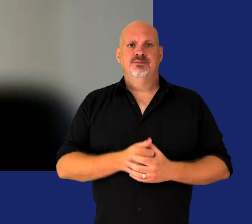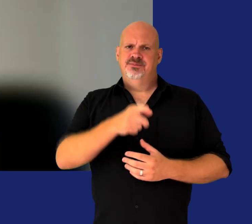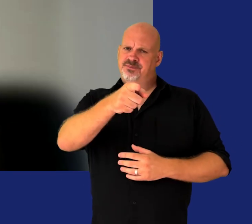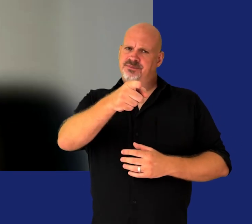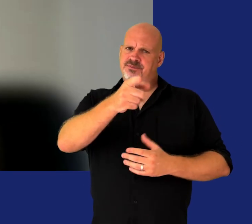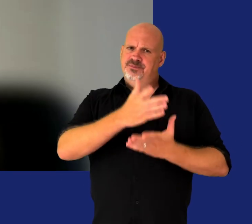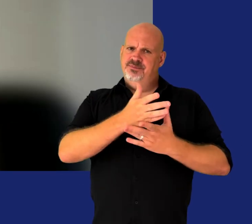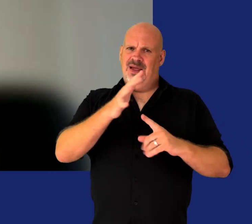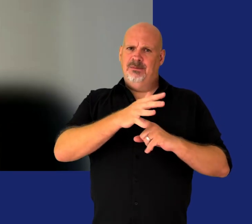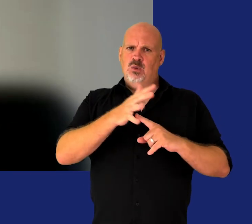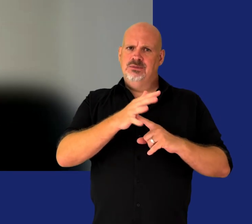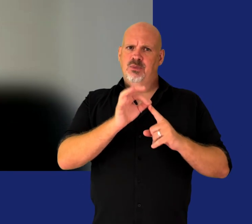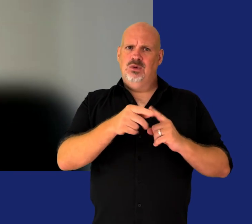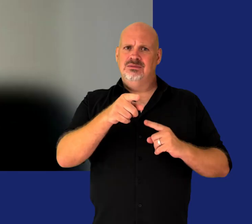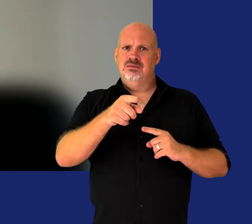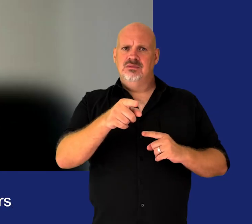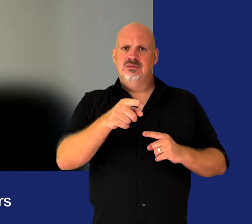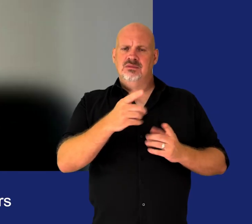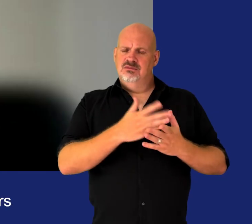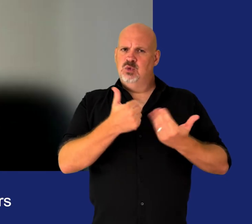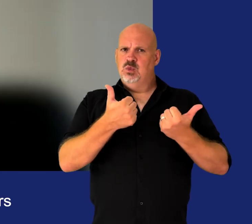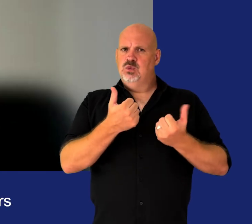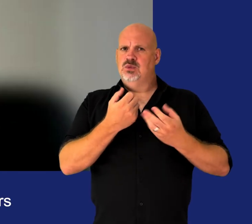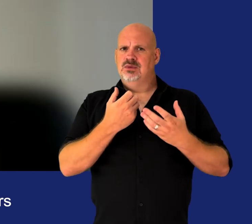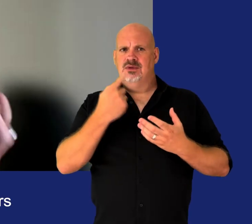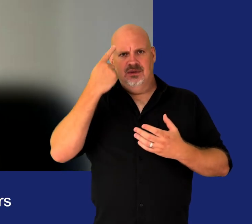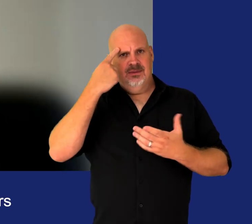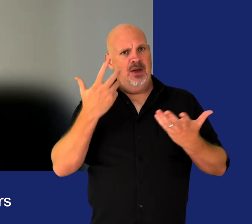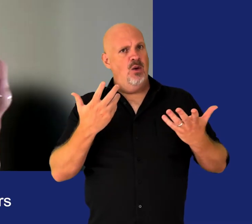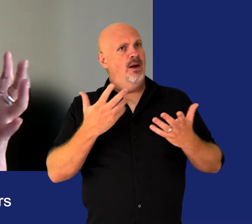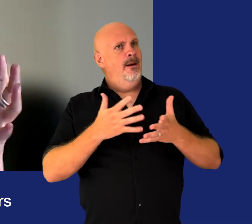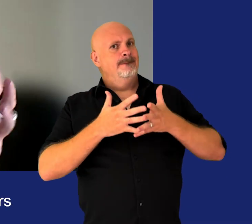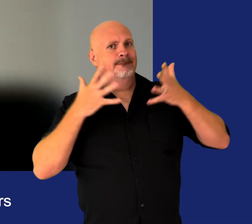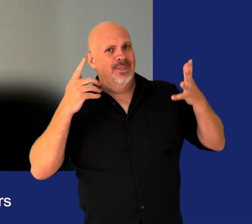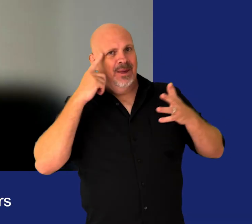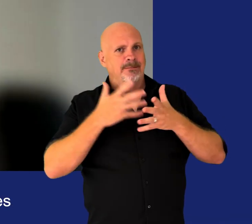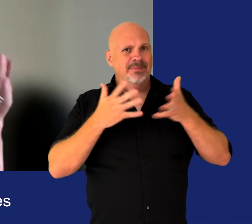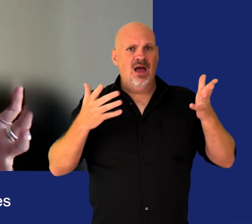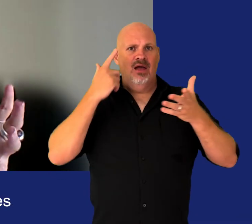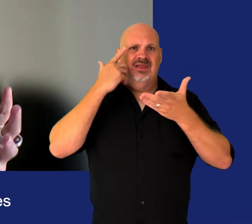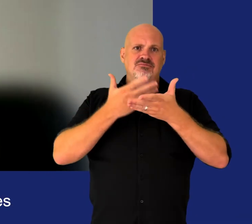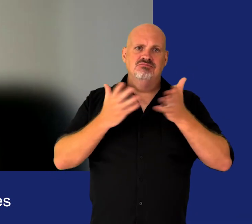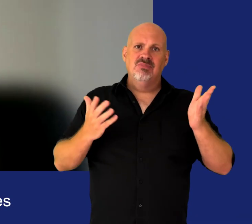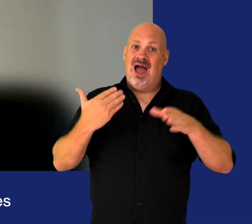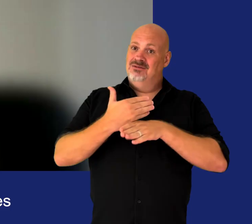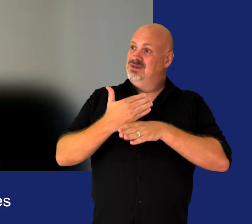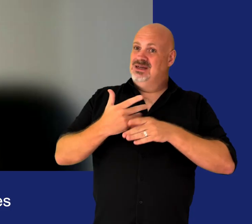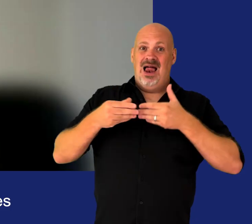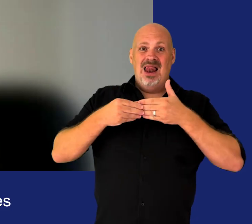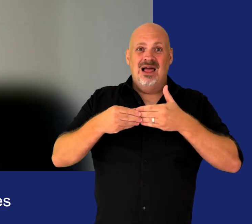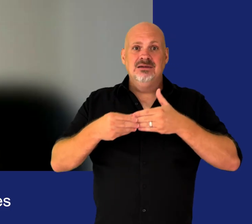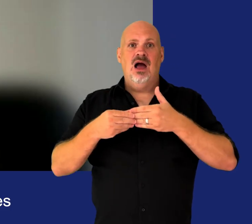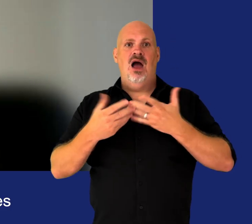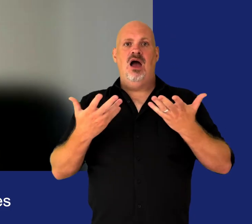Yeah, that I think you raised a really important point, and that's really good to hear about the thinking bigger and leaders having to think about this, activity